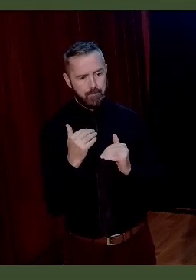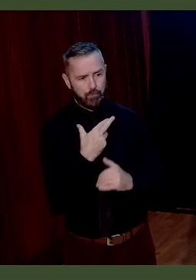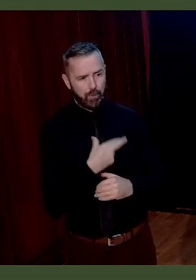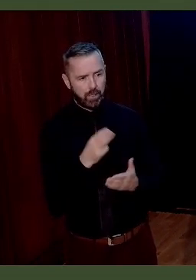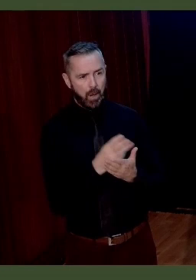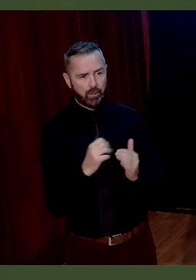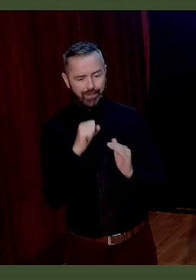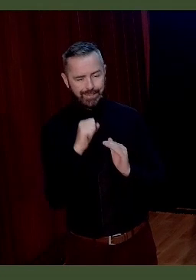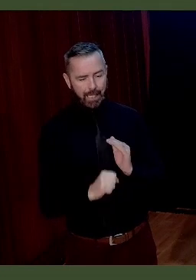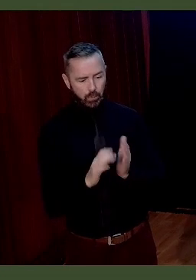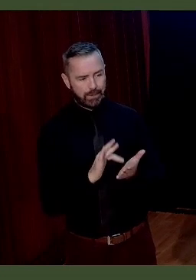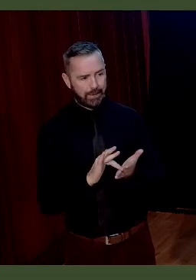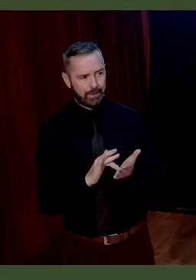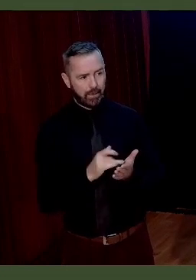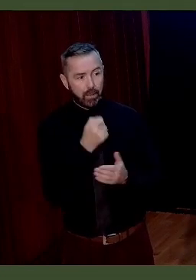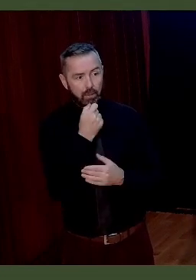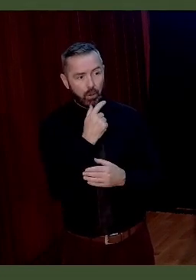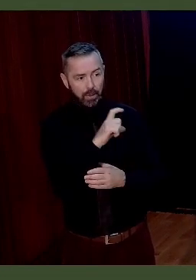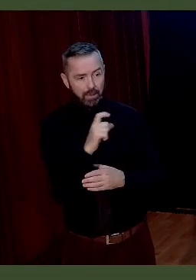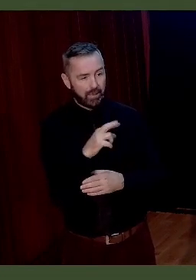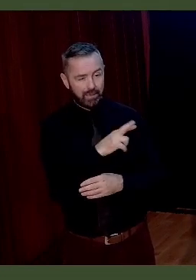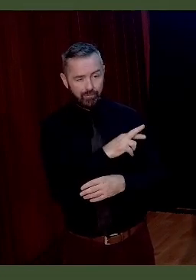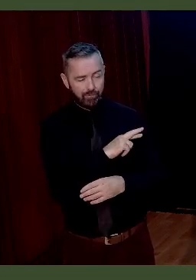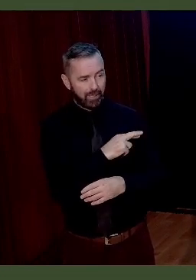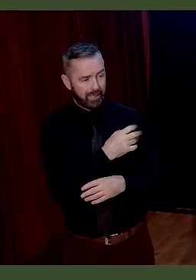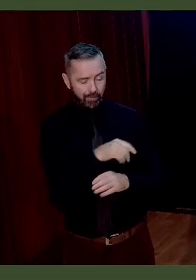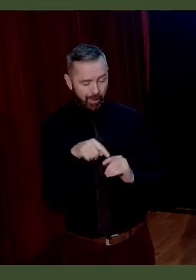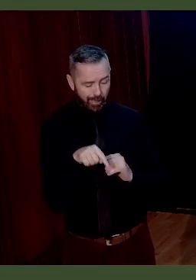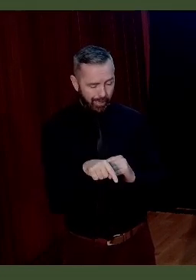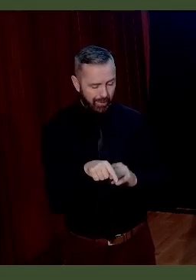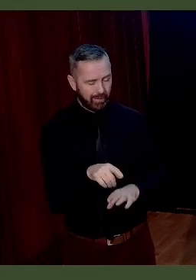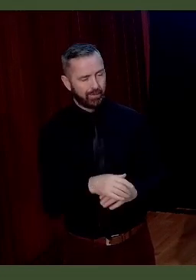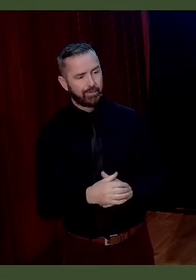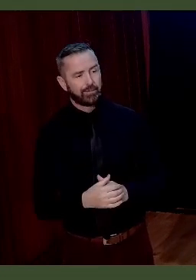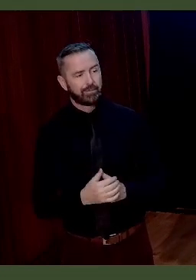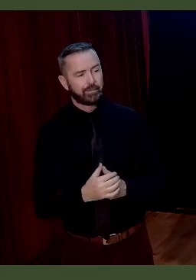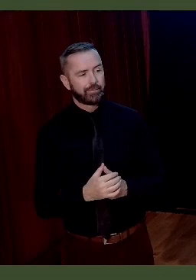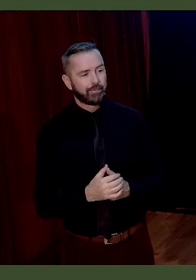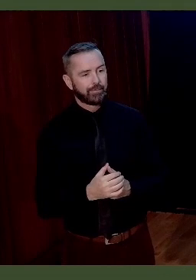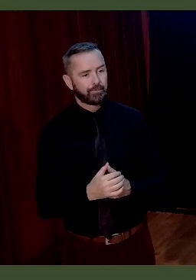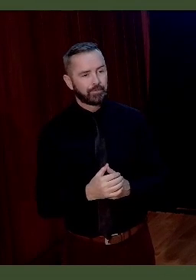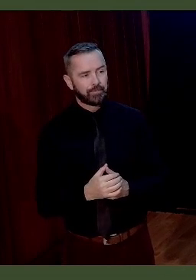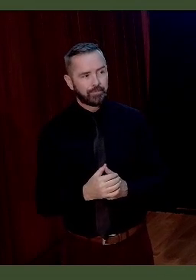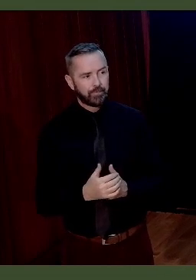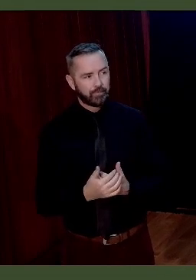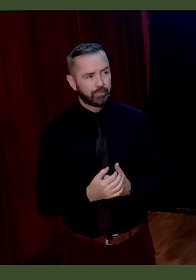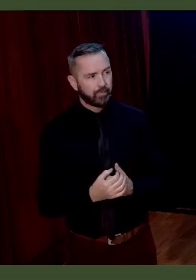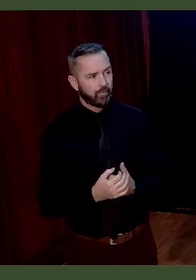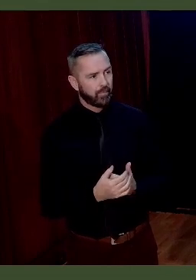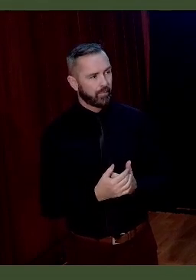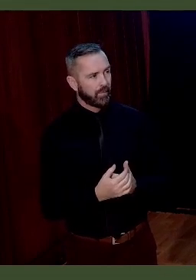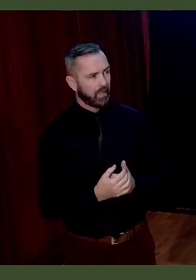South City. As I say, the Dublin Corporation never got around to going there. Two